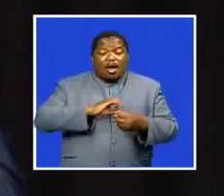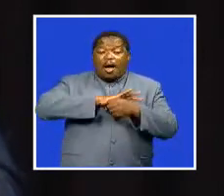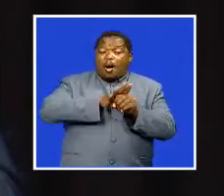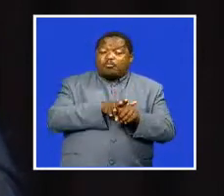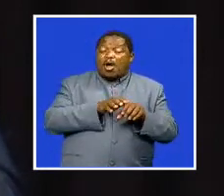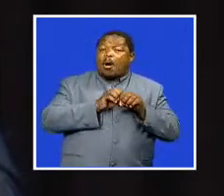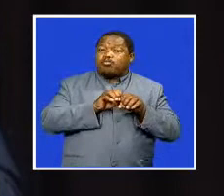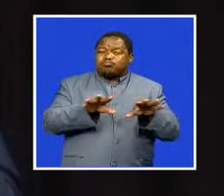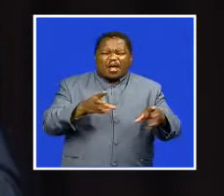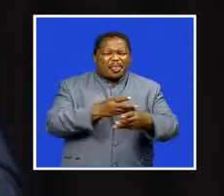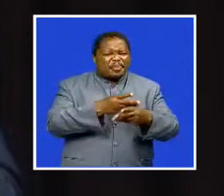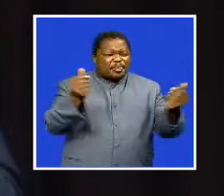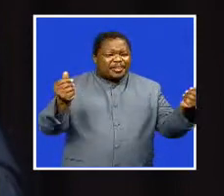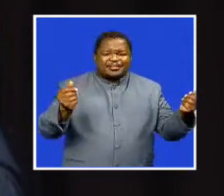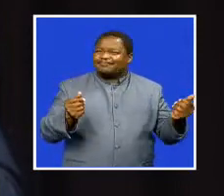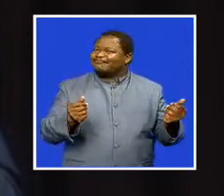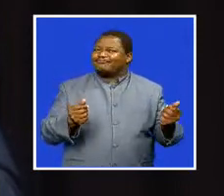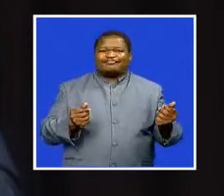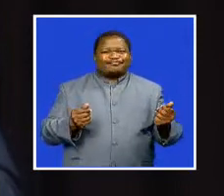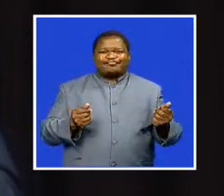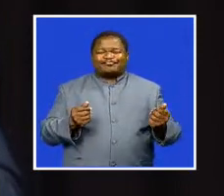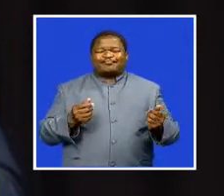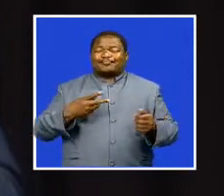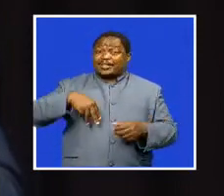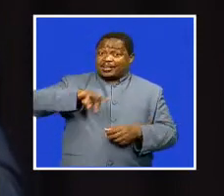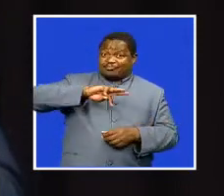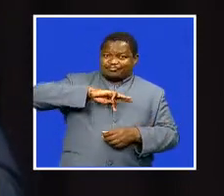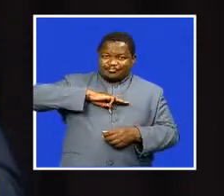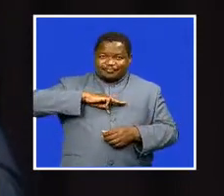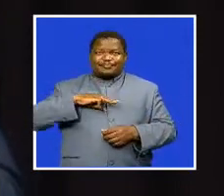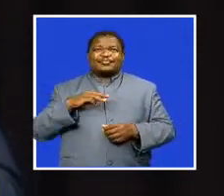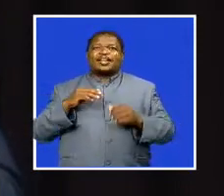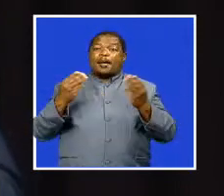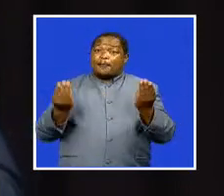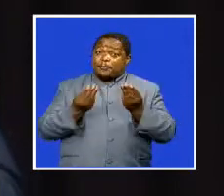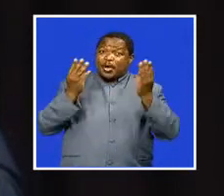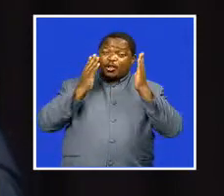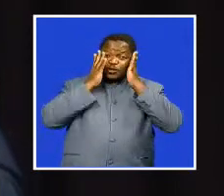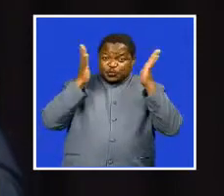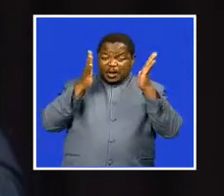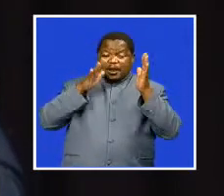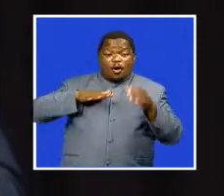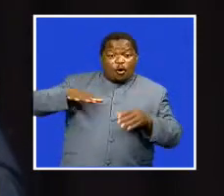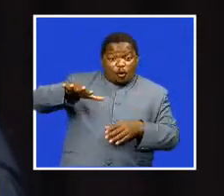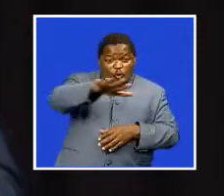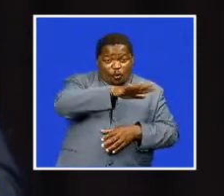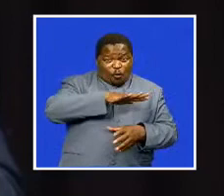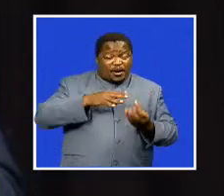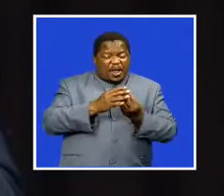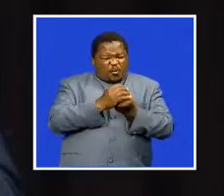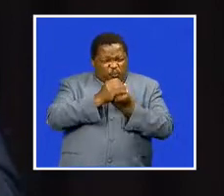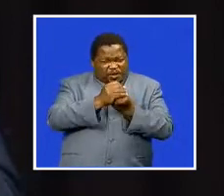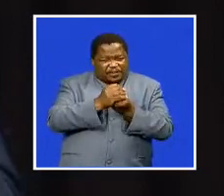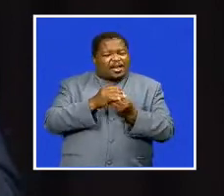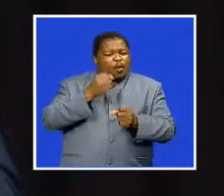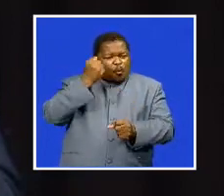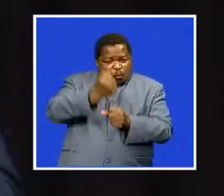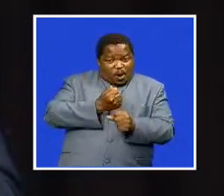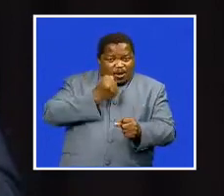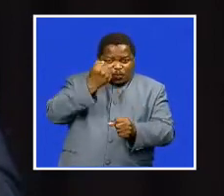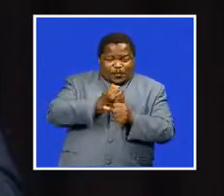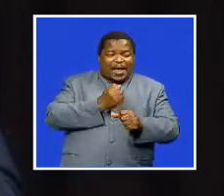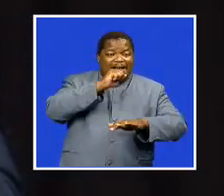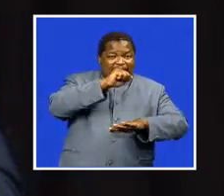as Emaswati is within us to withstand attacks even from vicious enemies such